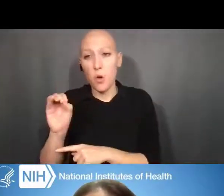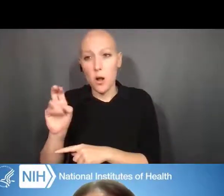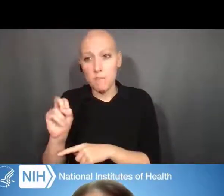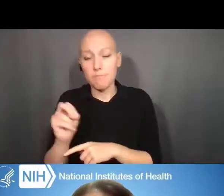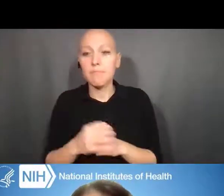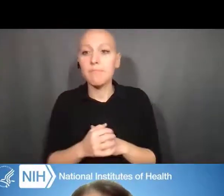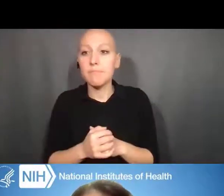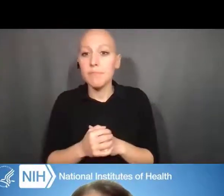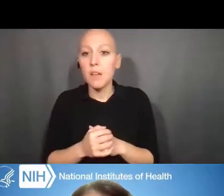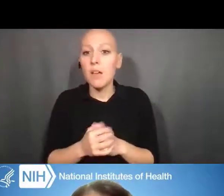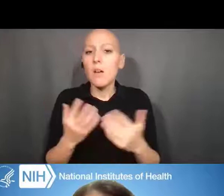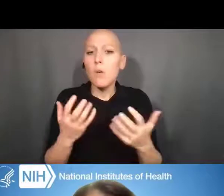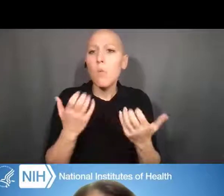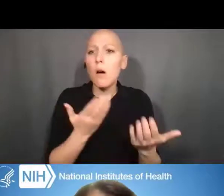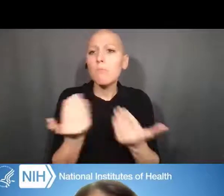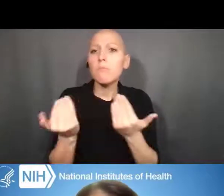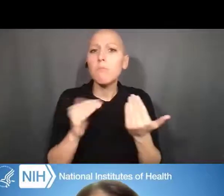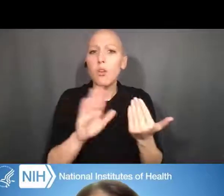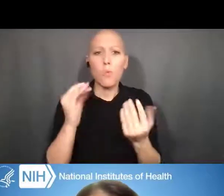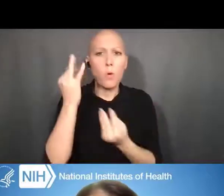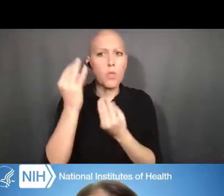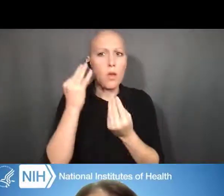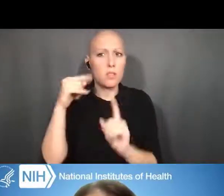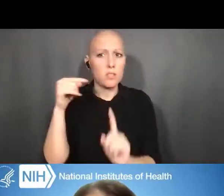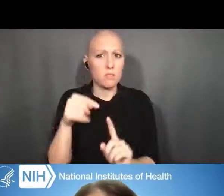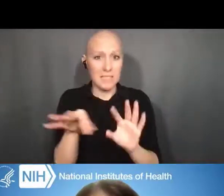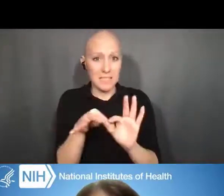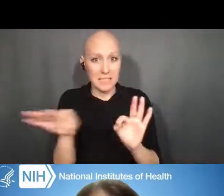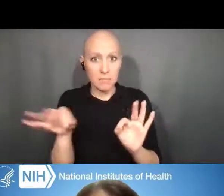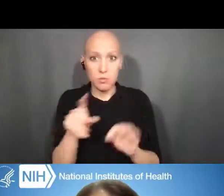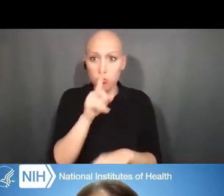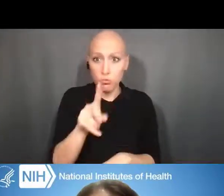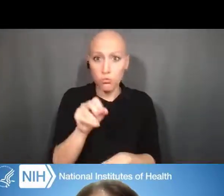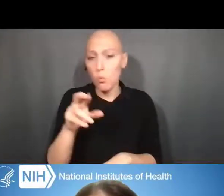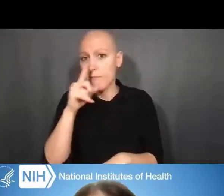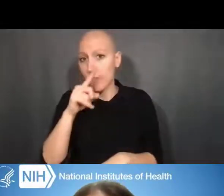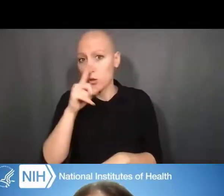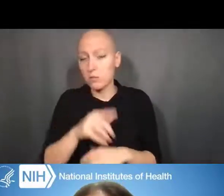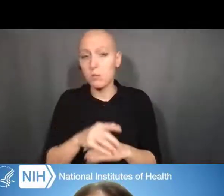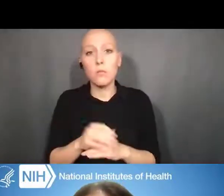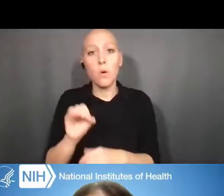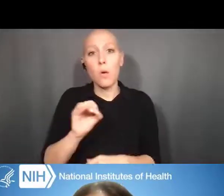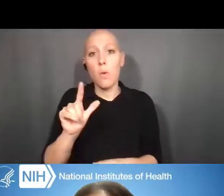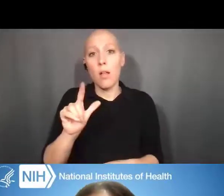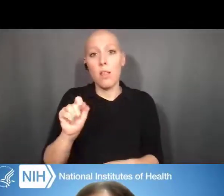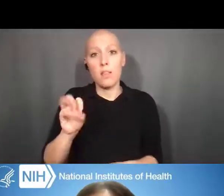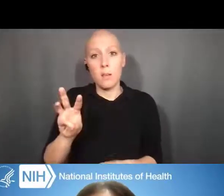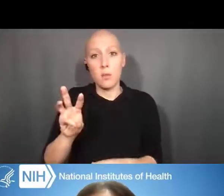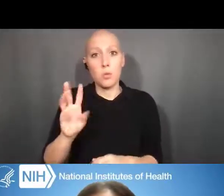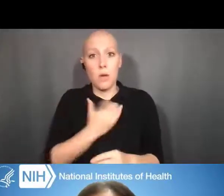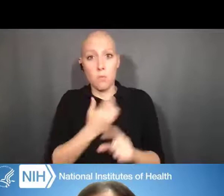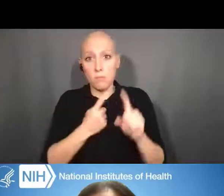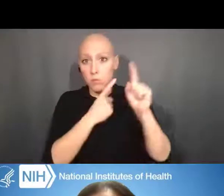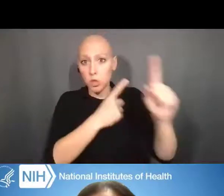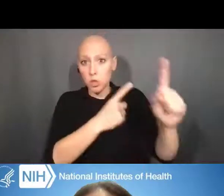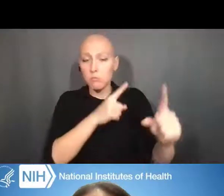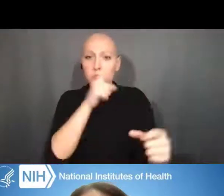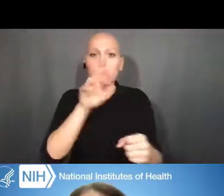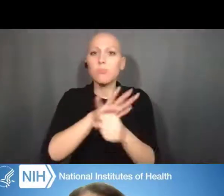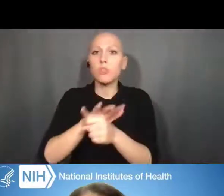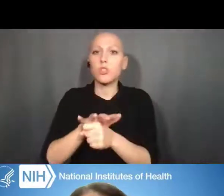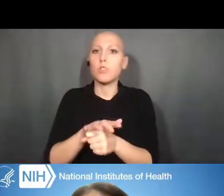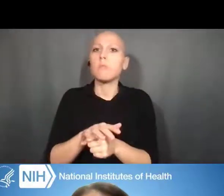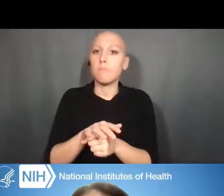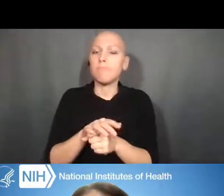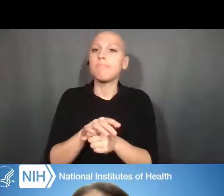what you think the statement is true or false. OLAW's mission is to ensure the humane care of animals used